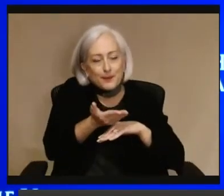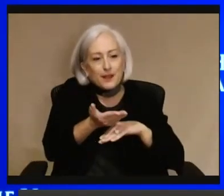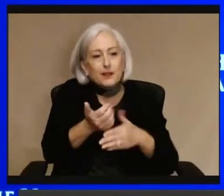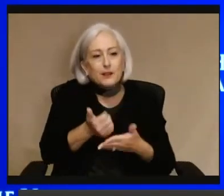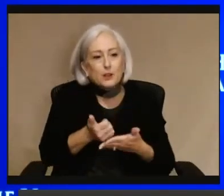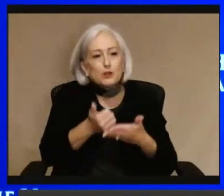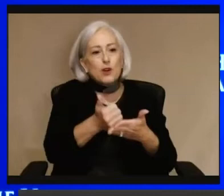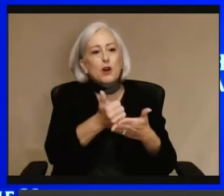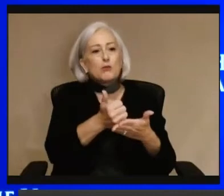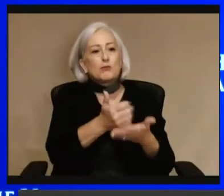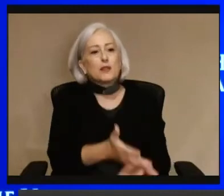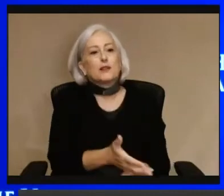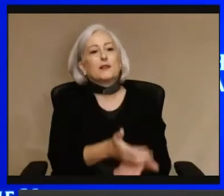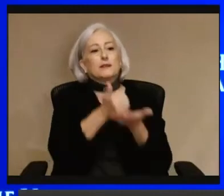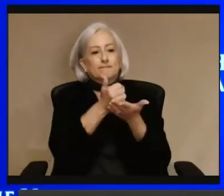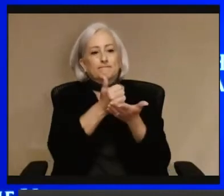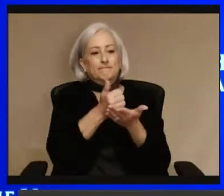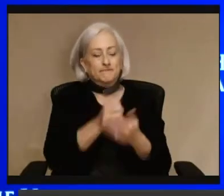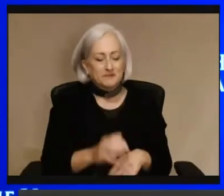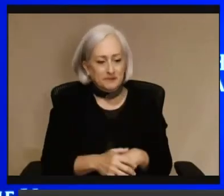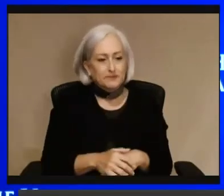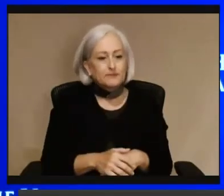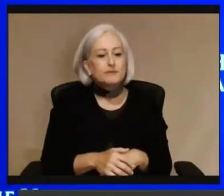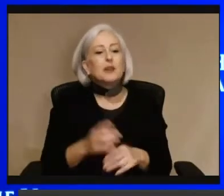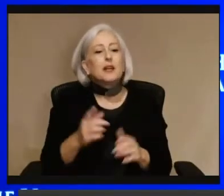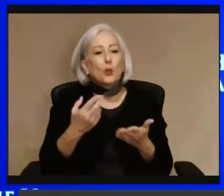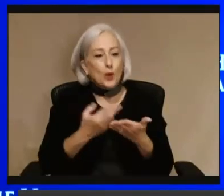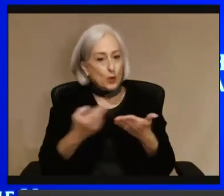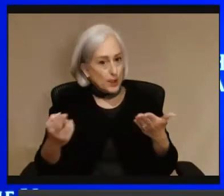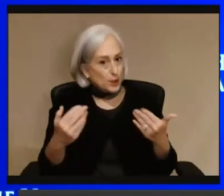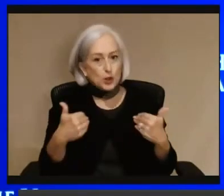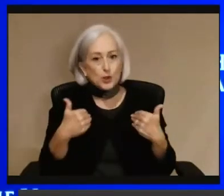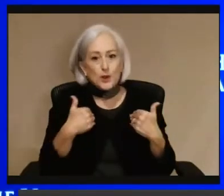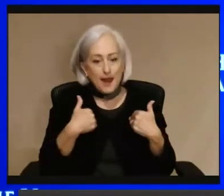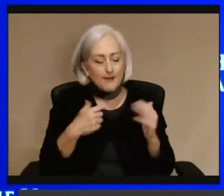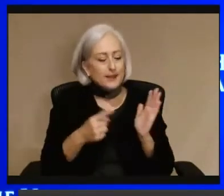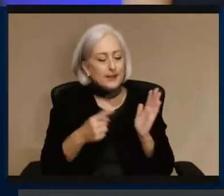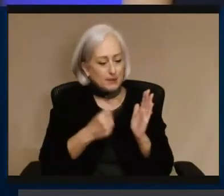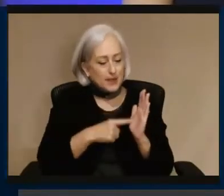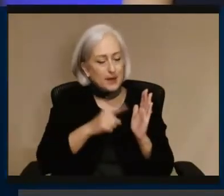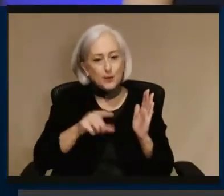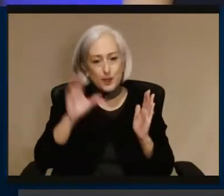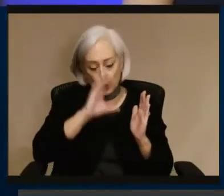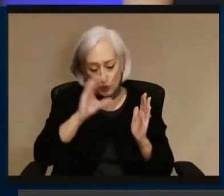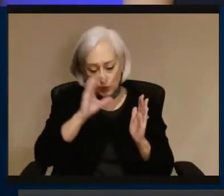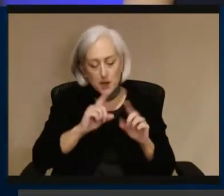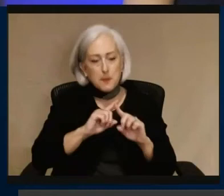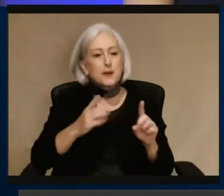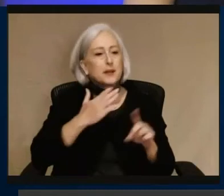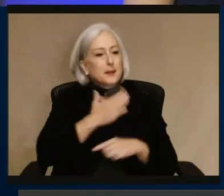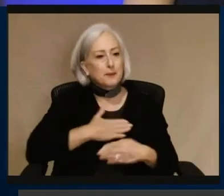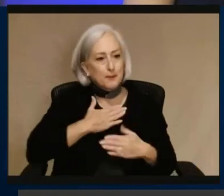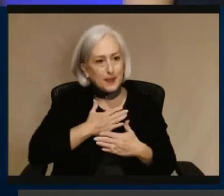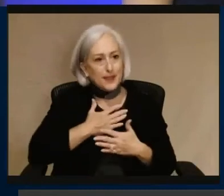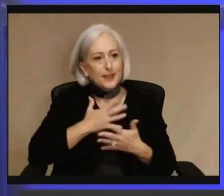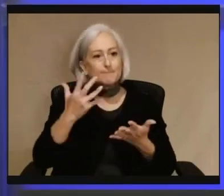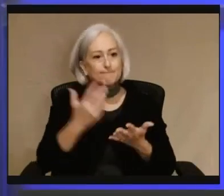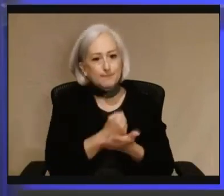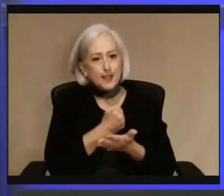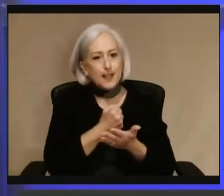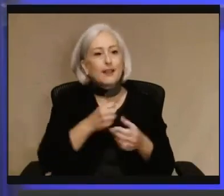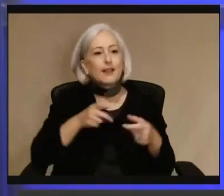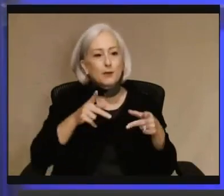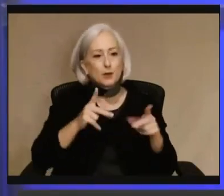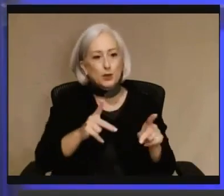Sometimes you have to try to find them, but there are resources. Please take that first step. Thank you. to everyone this morning. We appreciate you. Well,